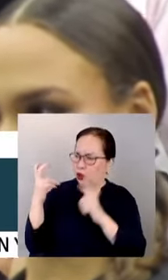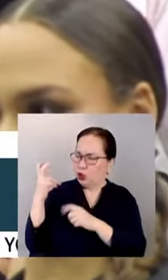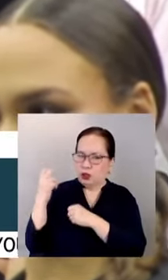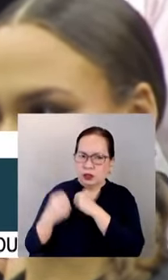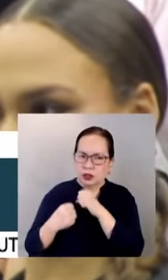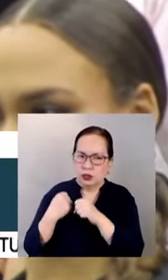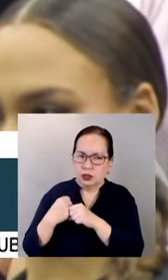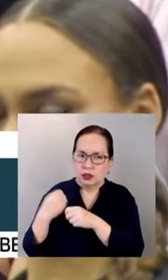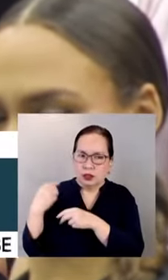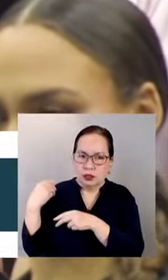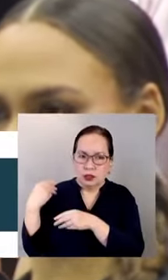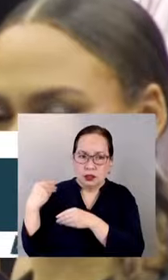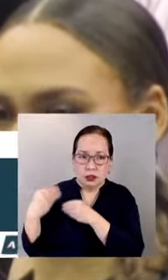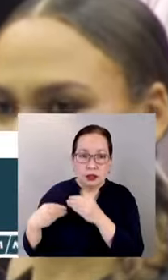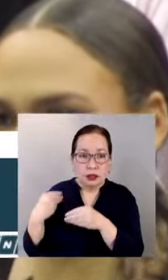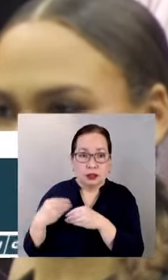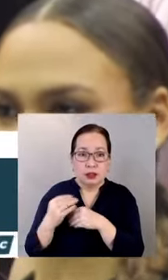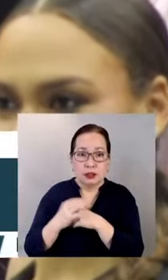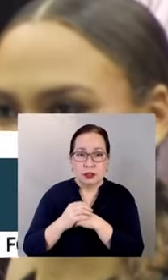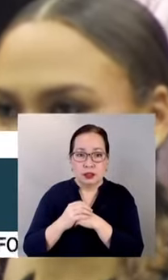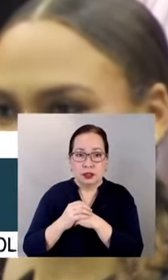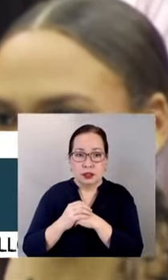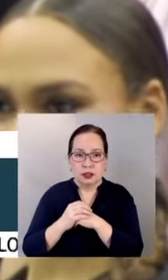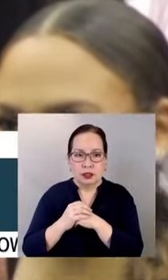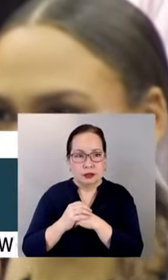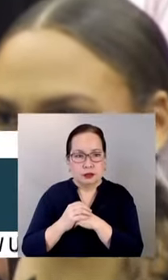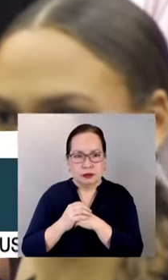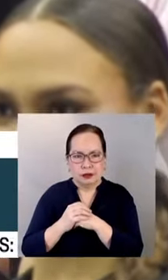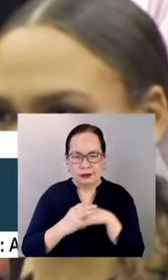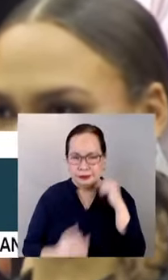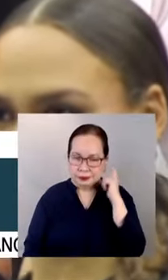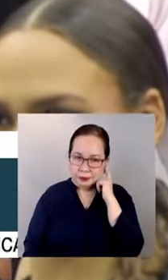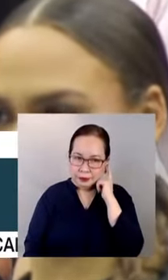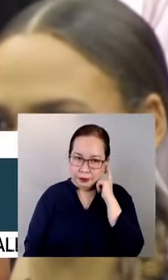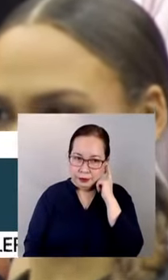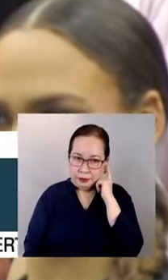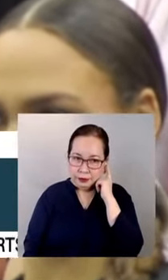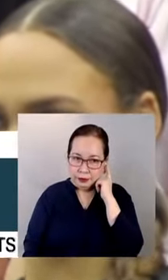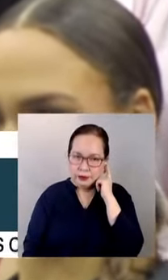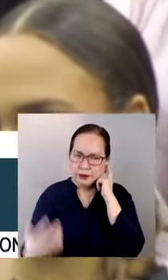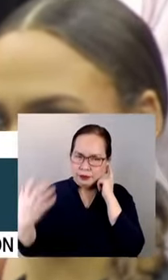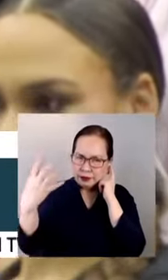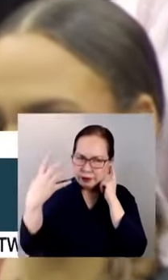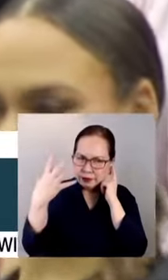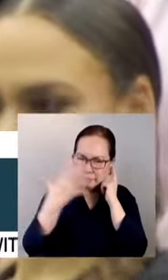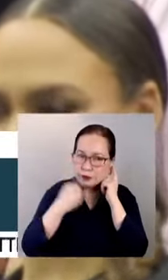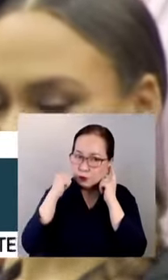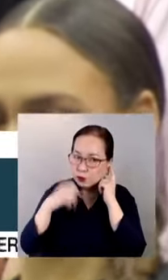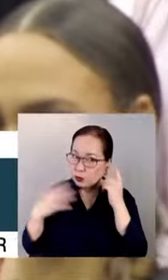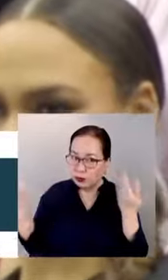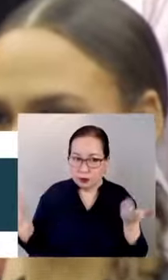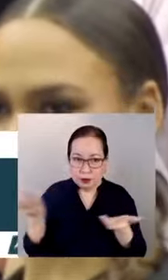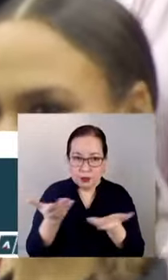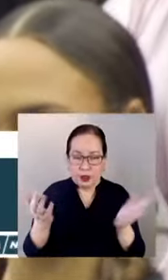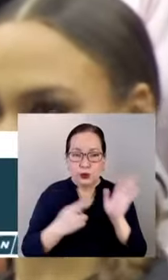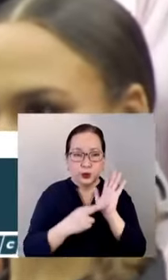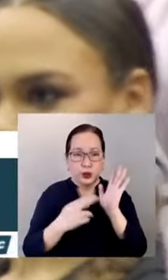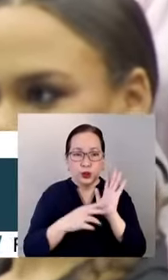this stage surrounded by strong, beautiful women representing